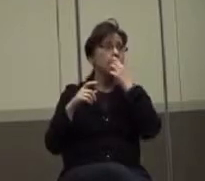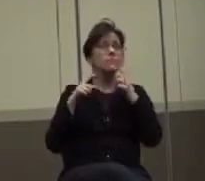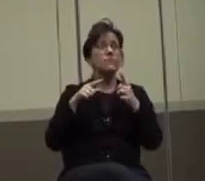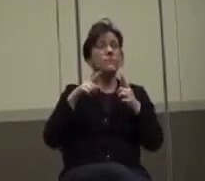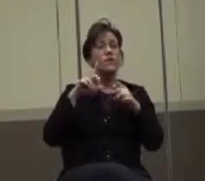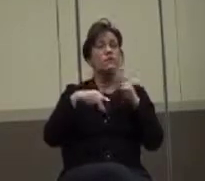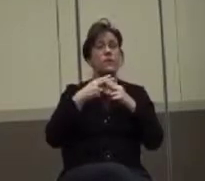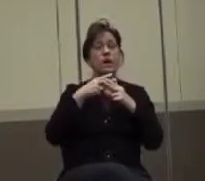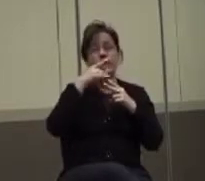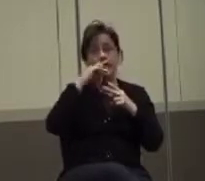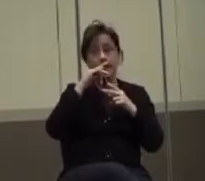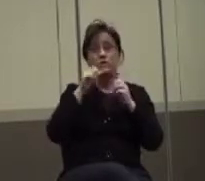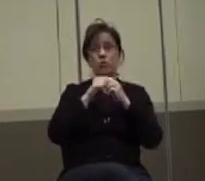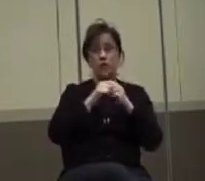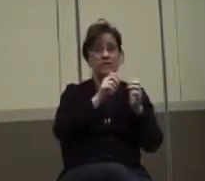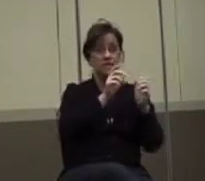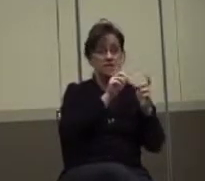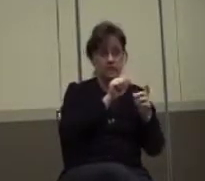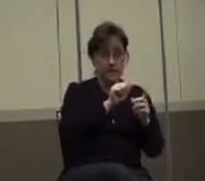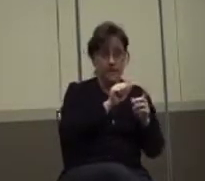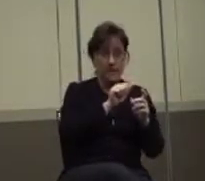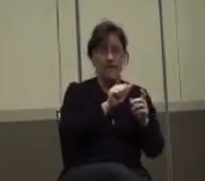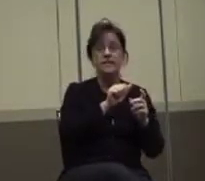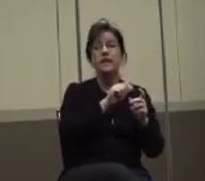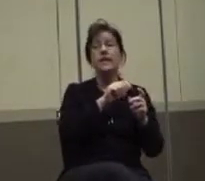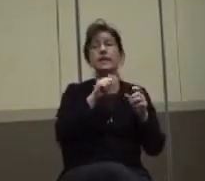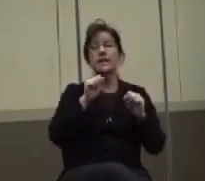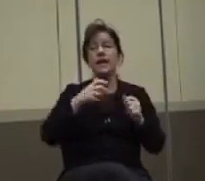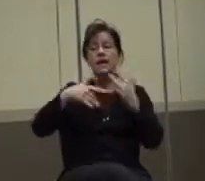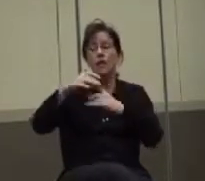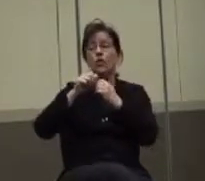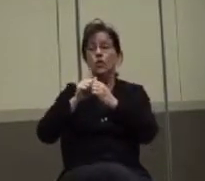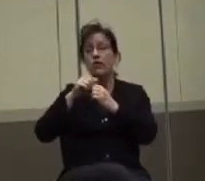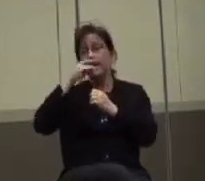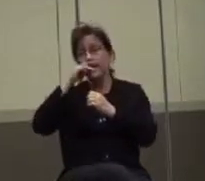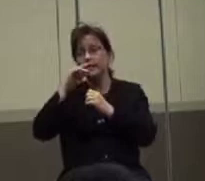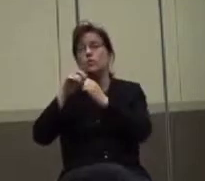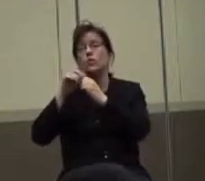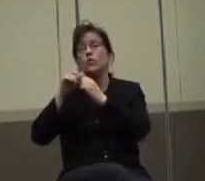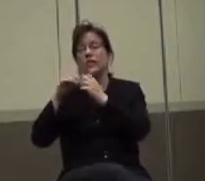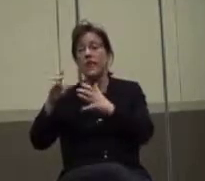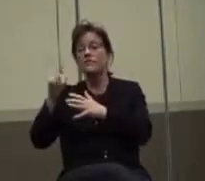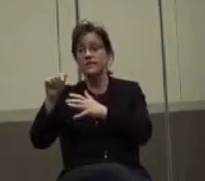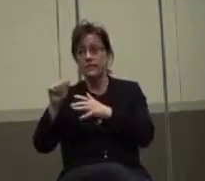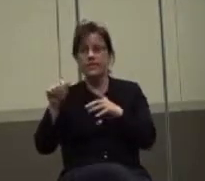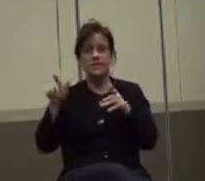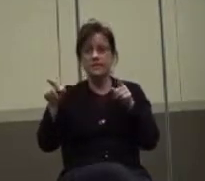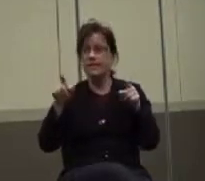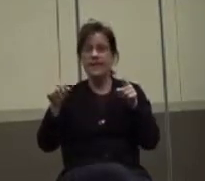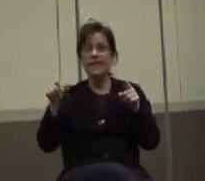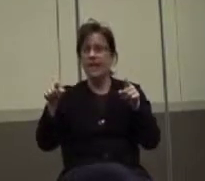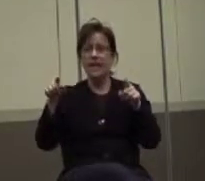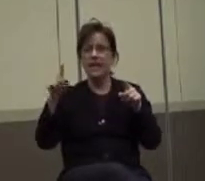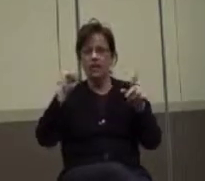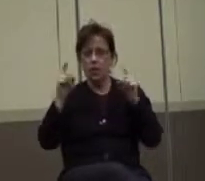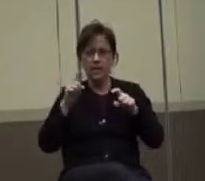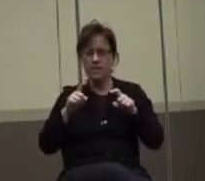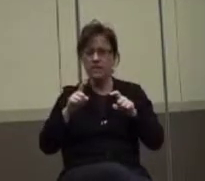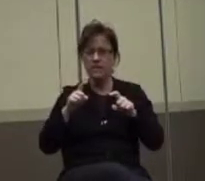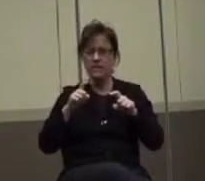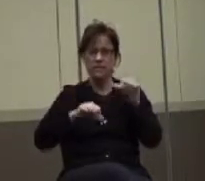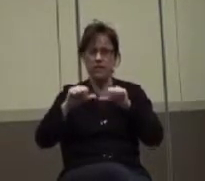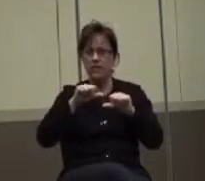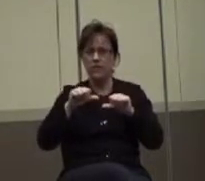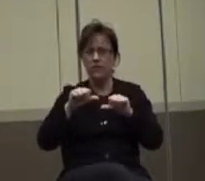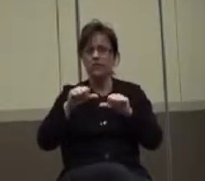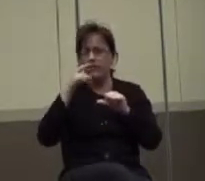disabilities wanted to play with them. Could they pick up the signals to understand that? And so they asked me to come out and do this presentation. And I